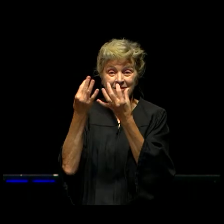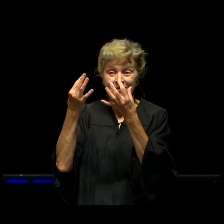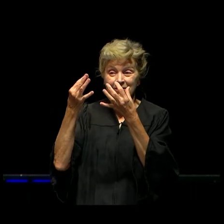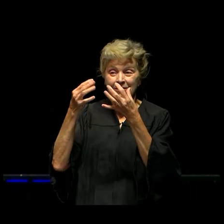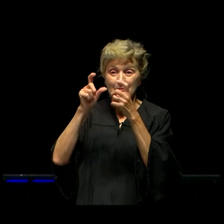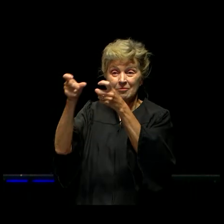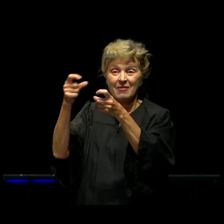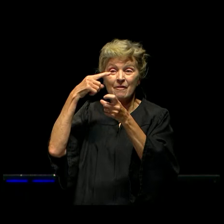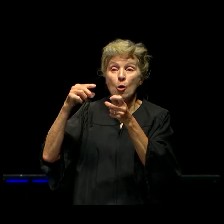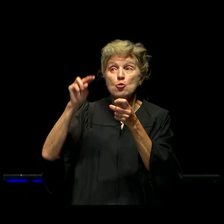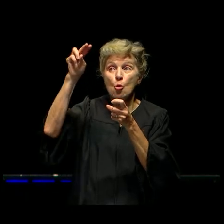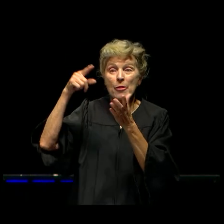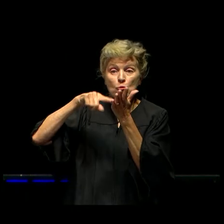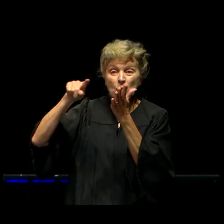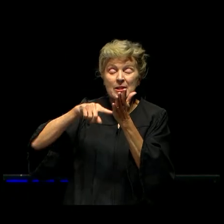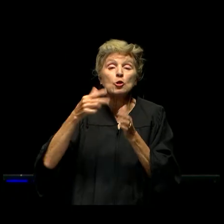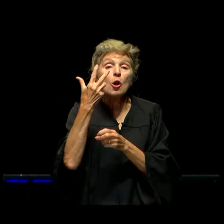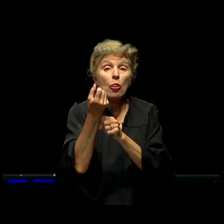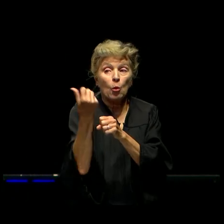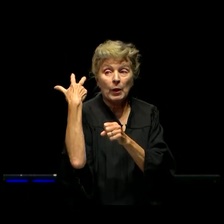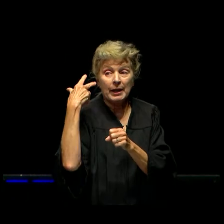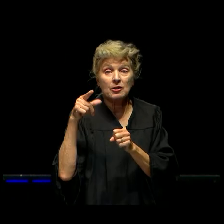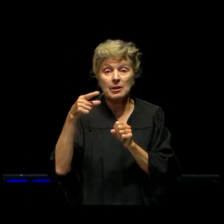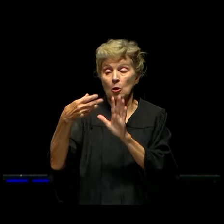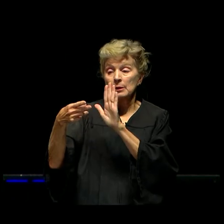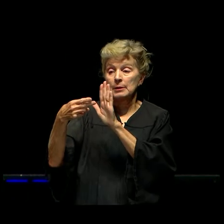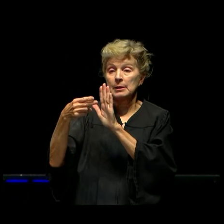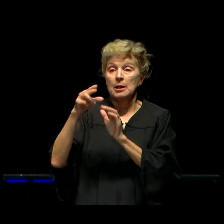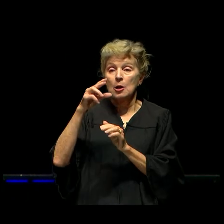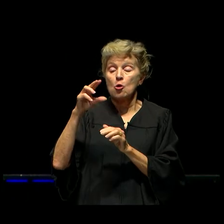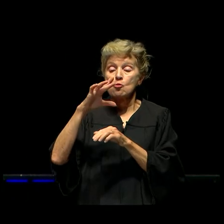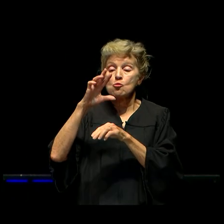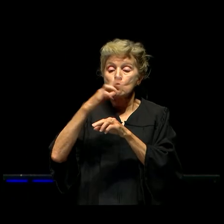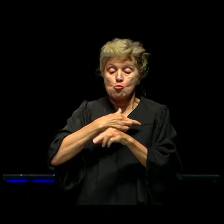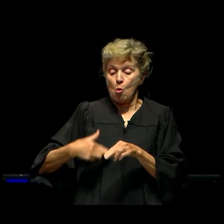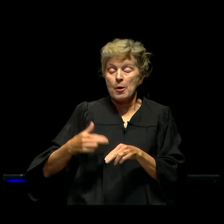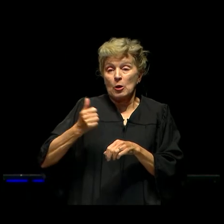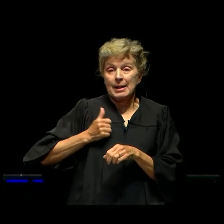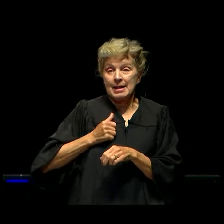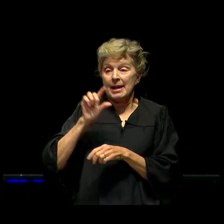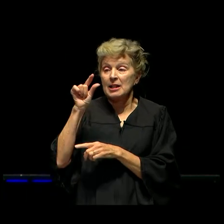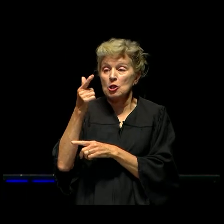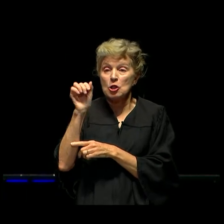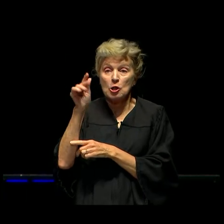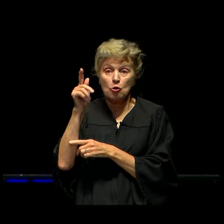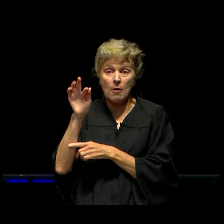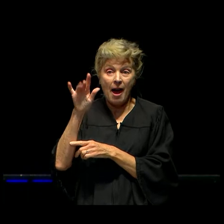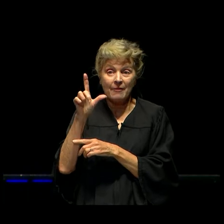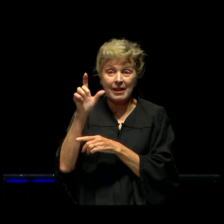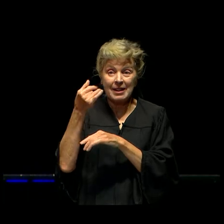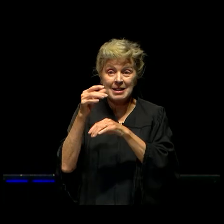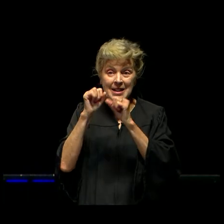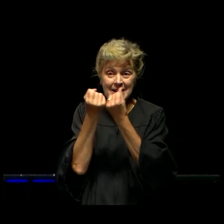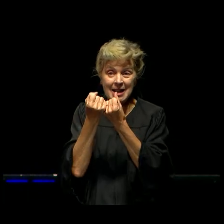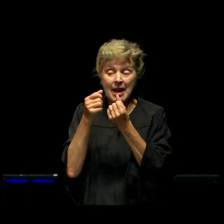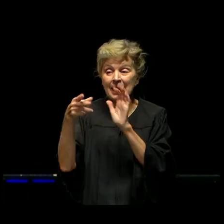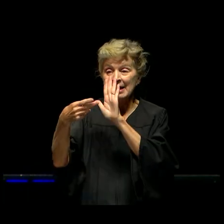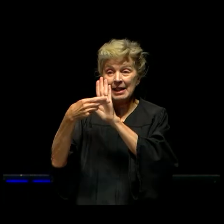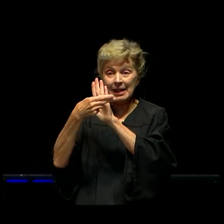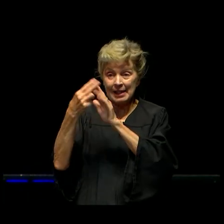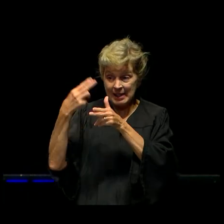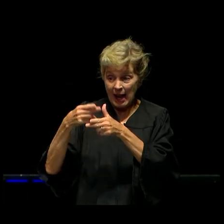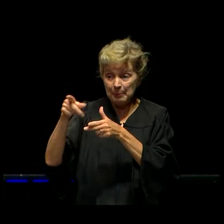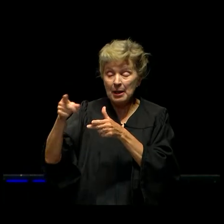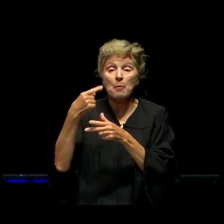Research. 3 years ago, he was named by the Royal Canadian Geographical Society as one of Canada's 90 greatest explorers. John